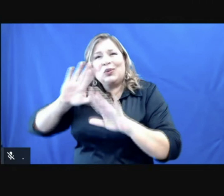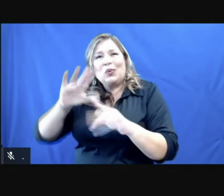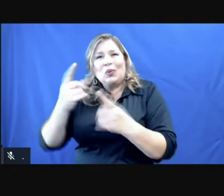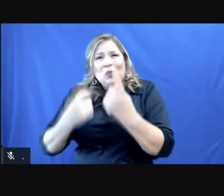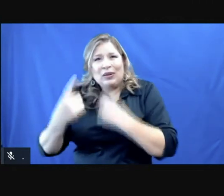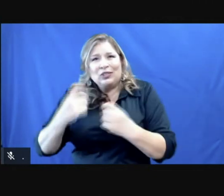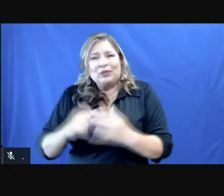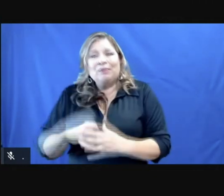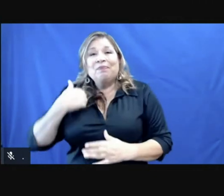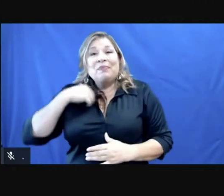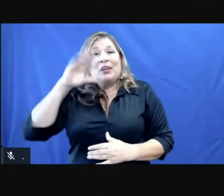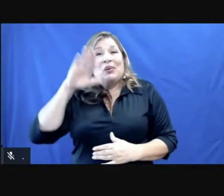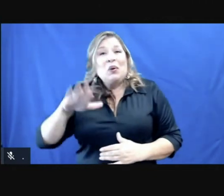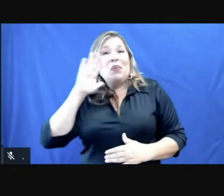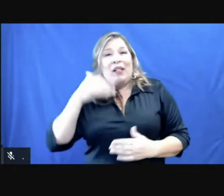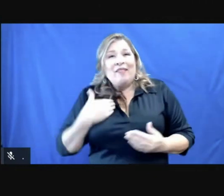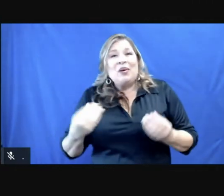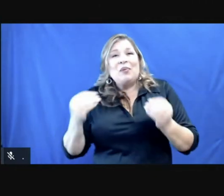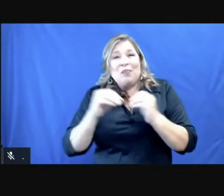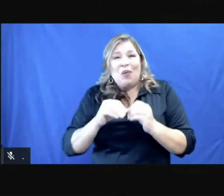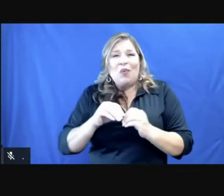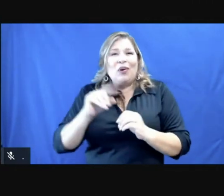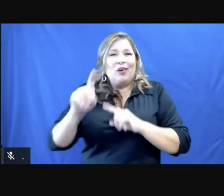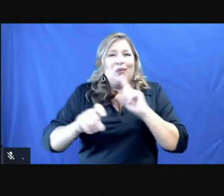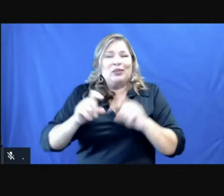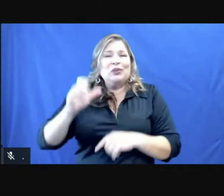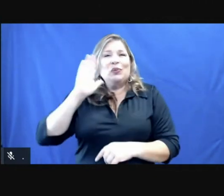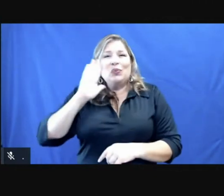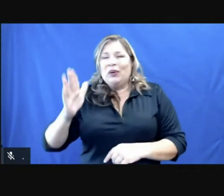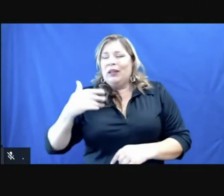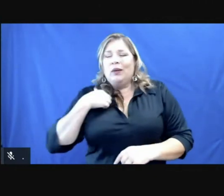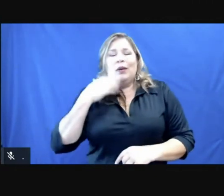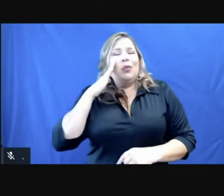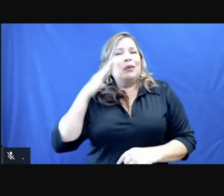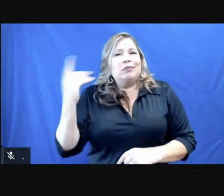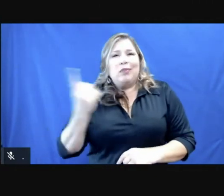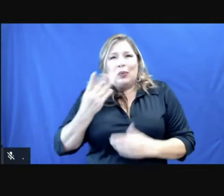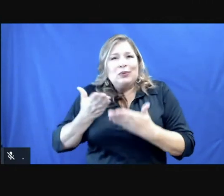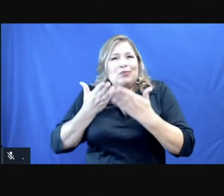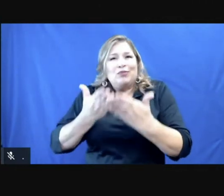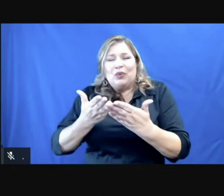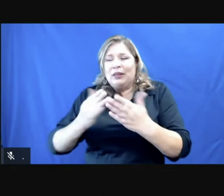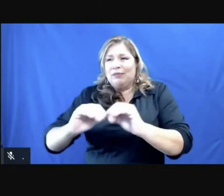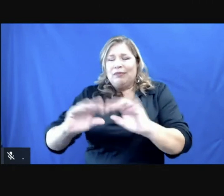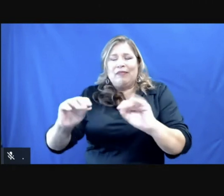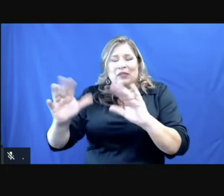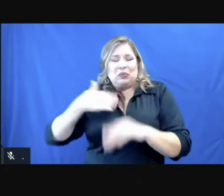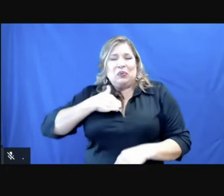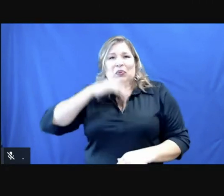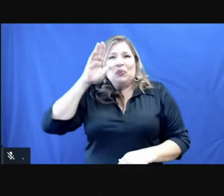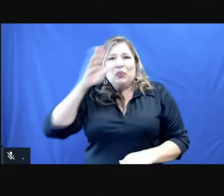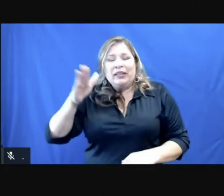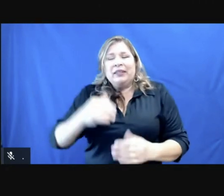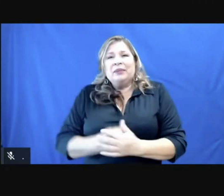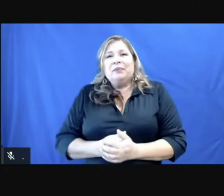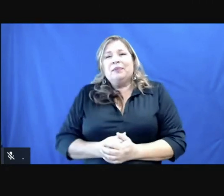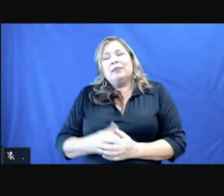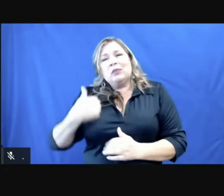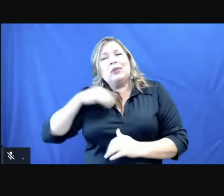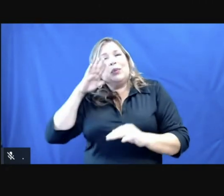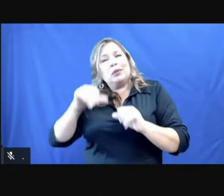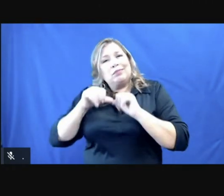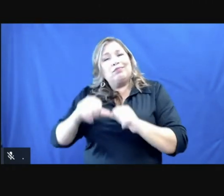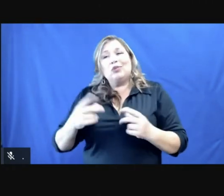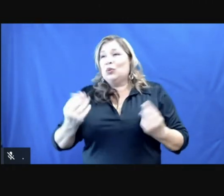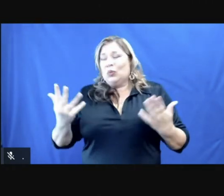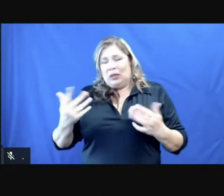there'll be more questions. We are always happy to provide that clarification. We will continue to be watching the data closely,